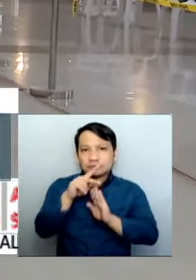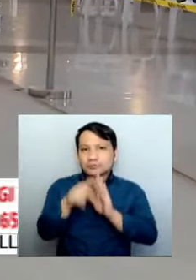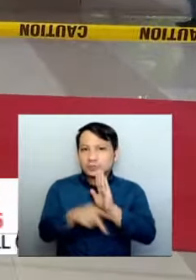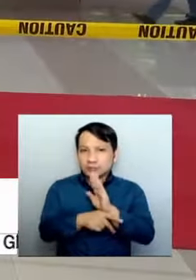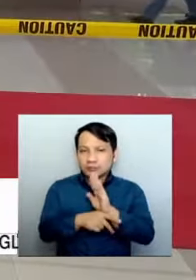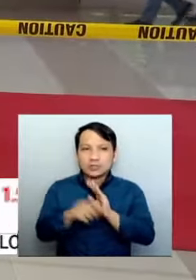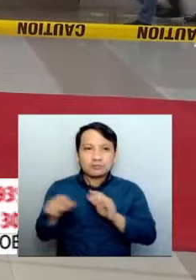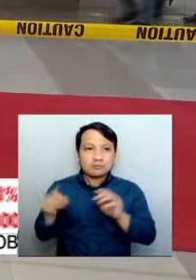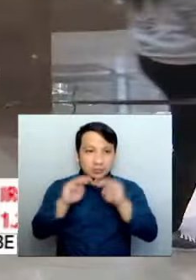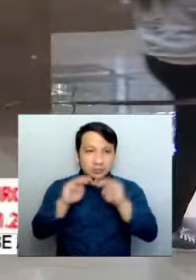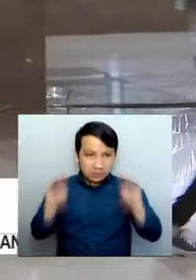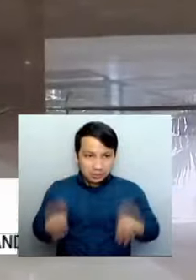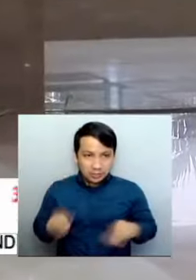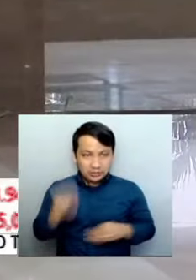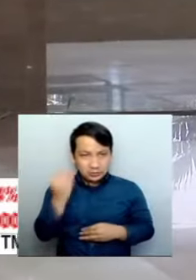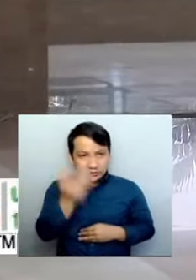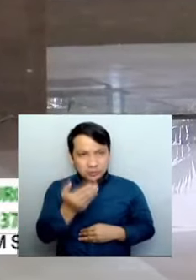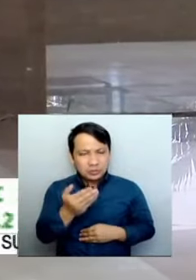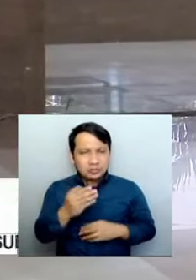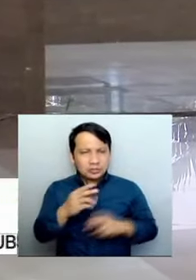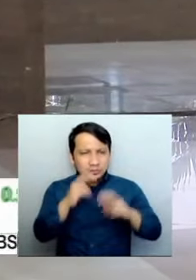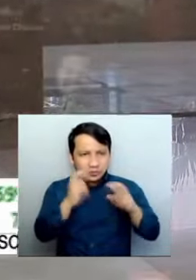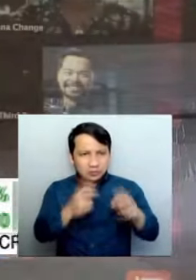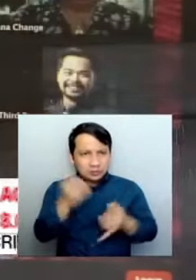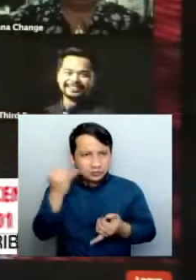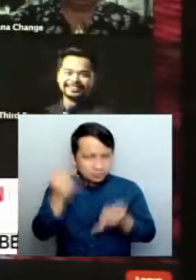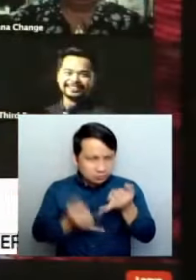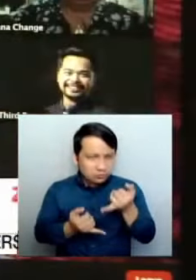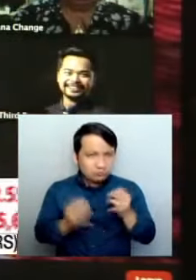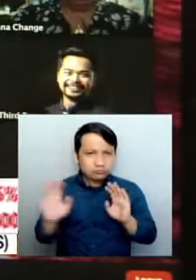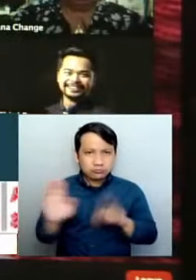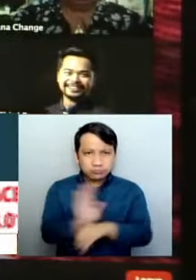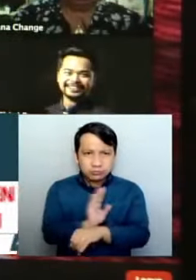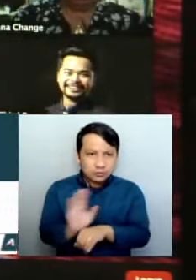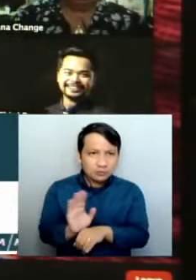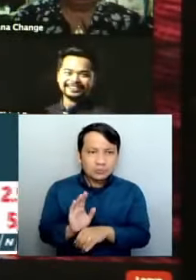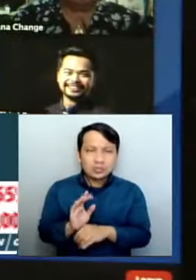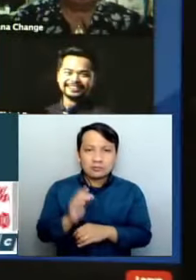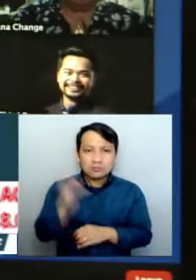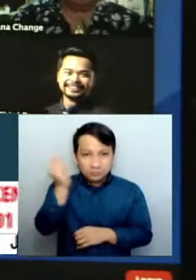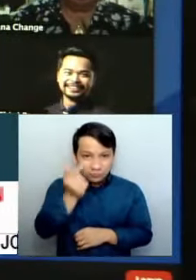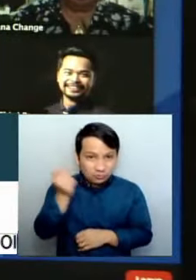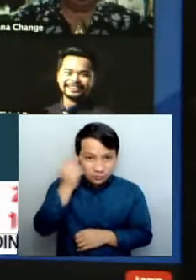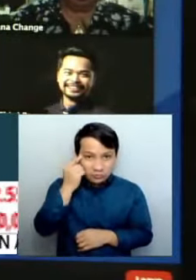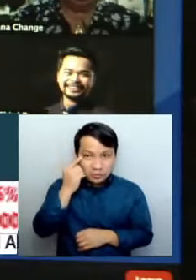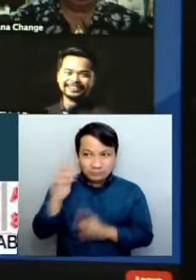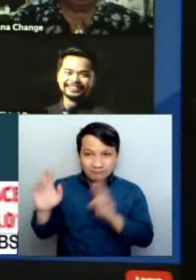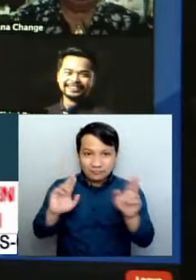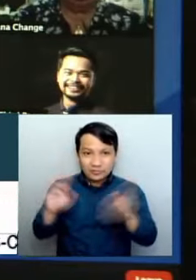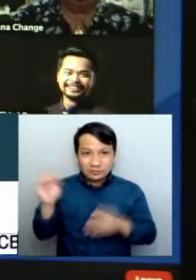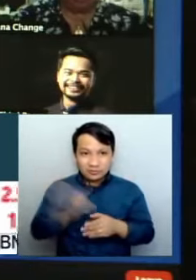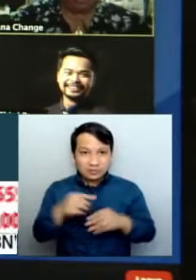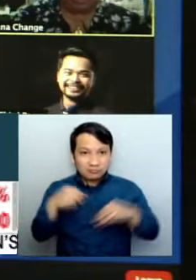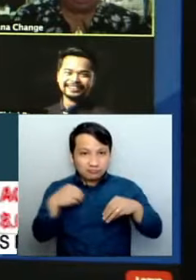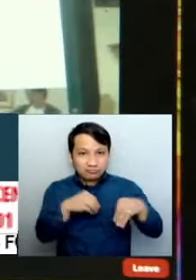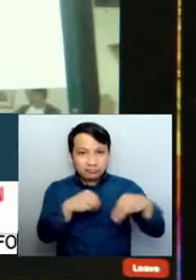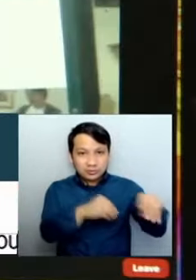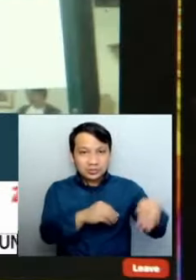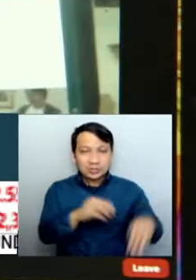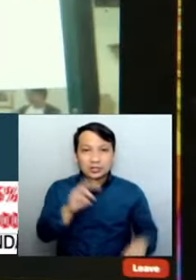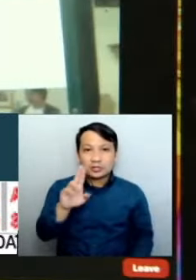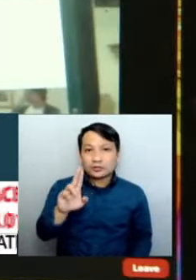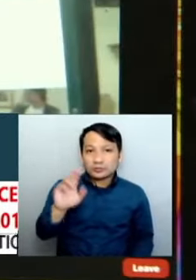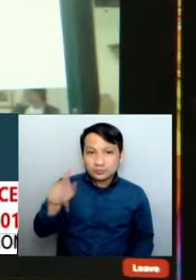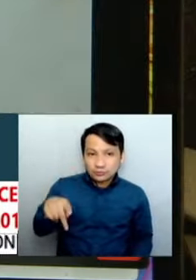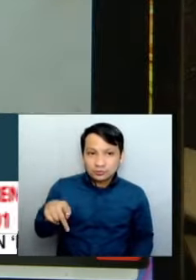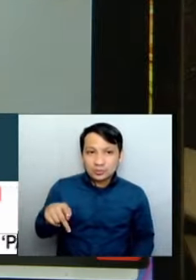of activity these past few days for the President's final SONA. Government critics are also ready. They will march from the University Avenue to St. Peter's